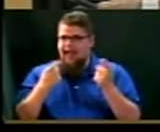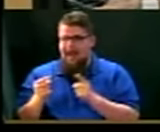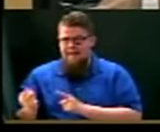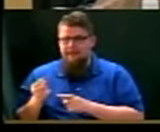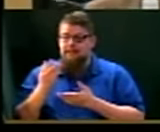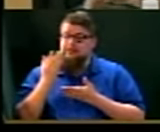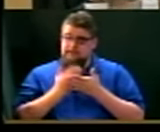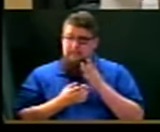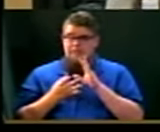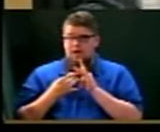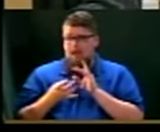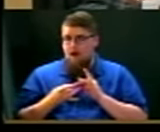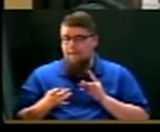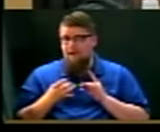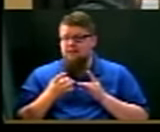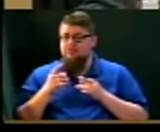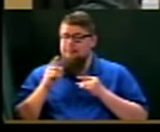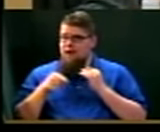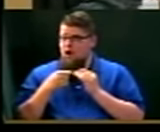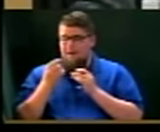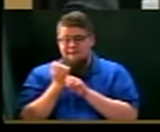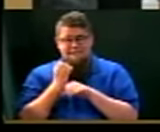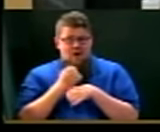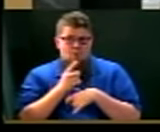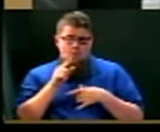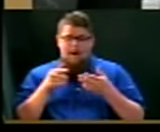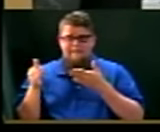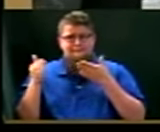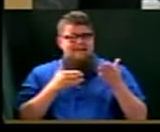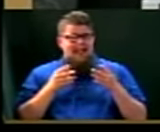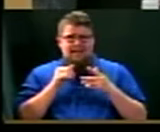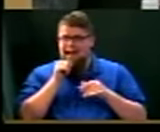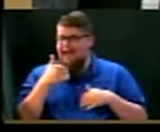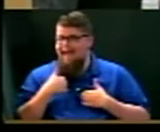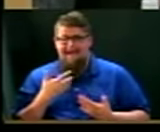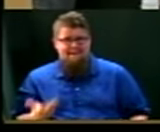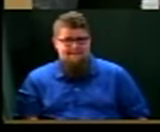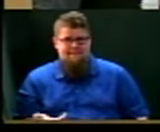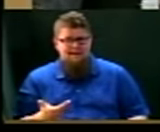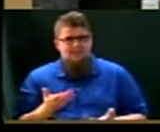the comments, though, that were made about what the plan is lacking